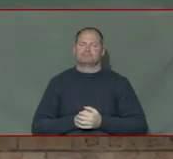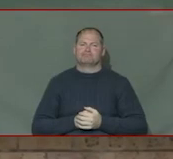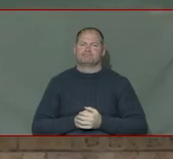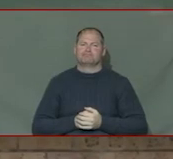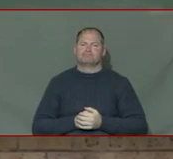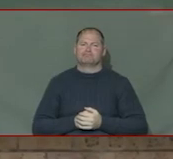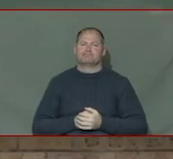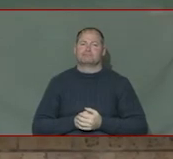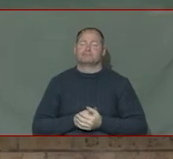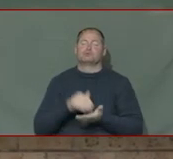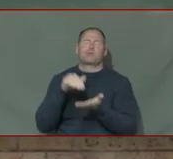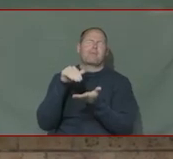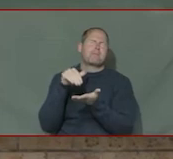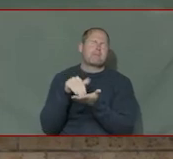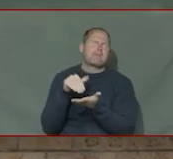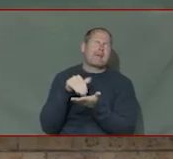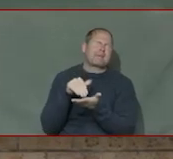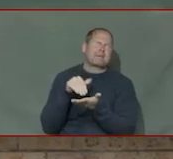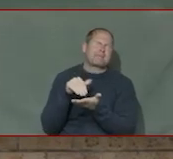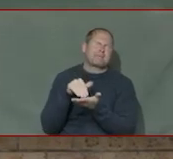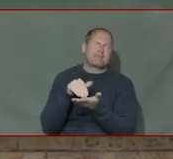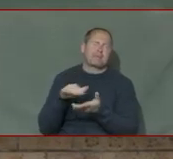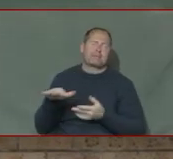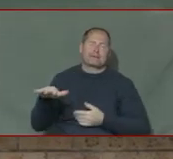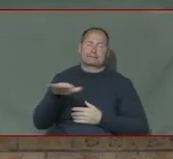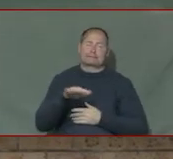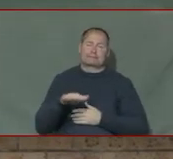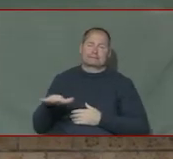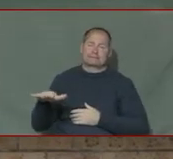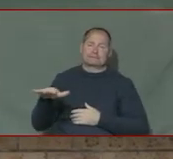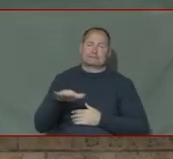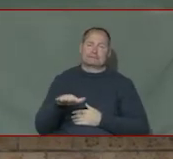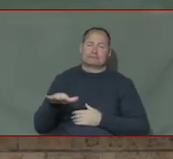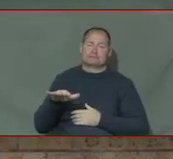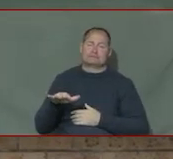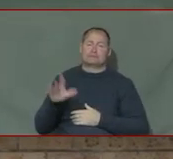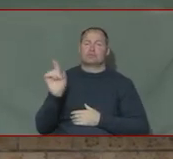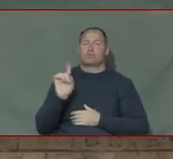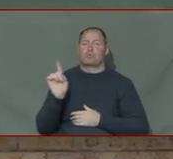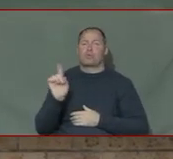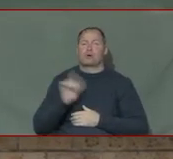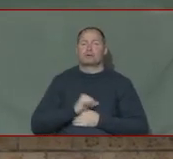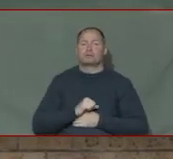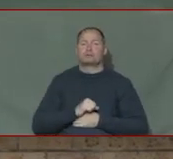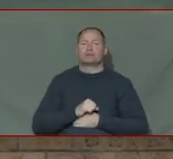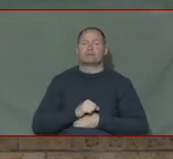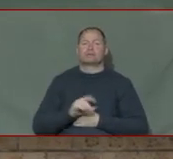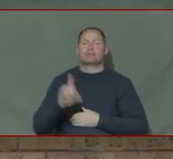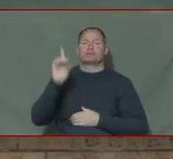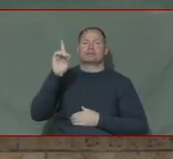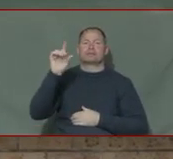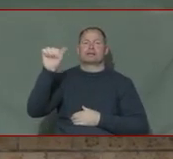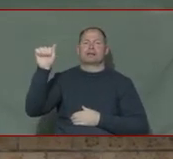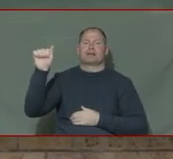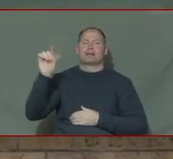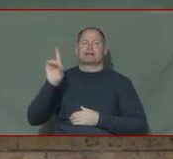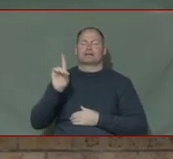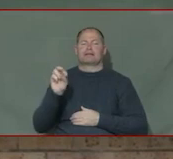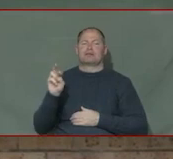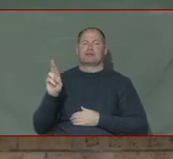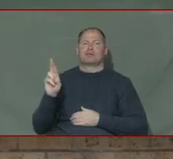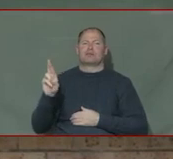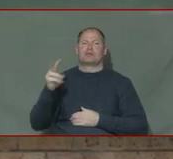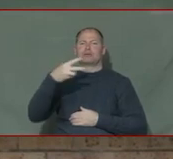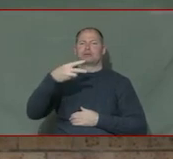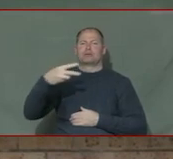the minimum surface area is given by dA over dr